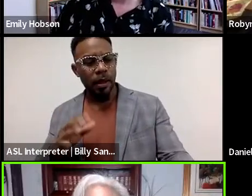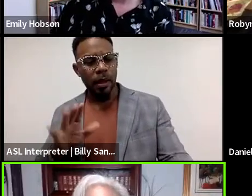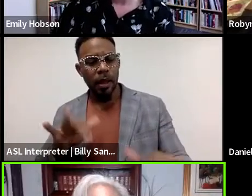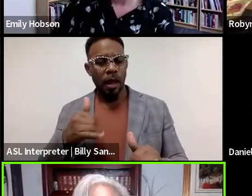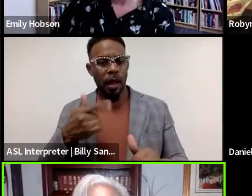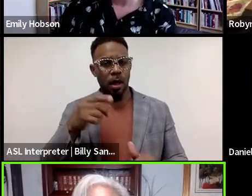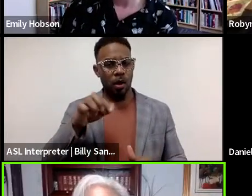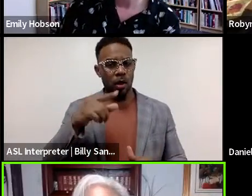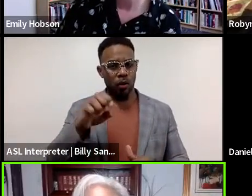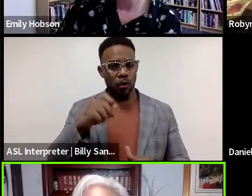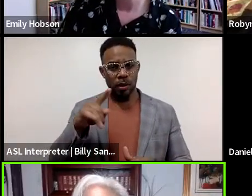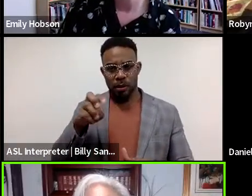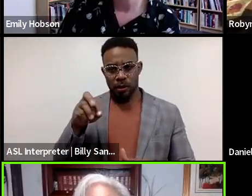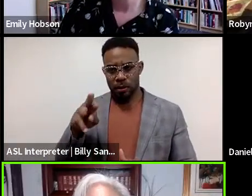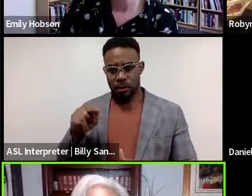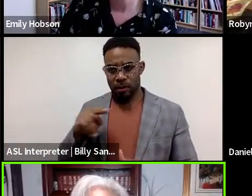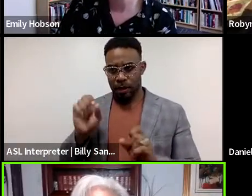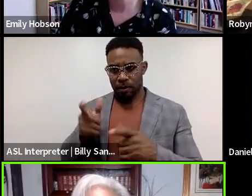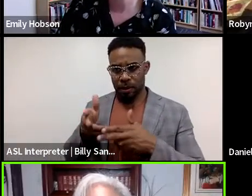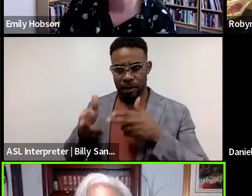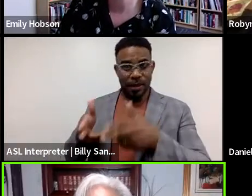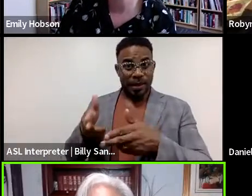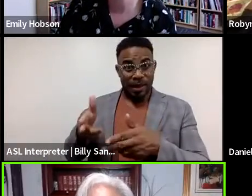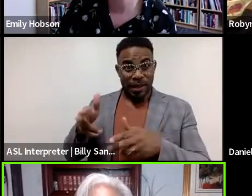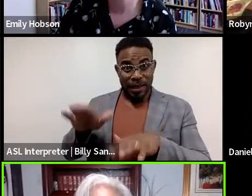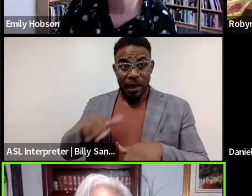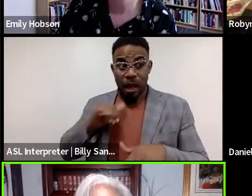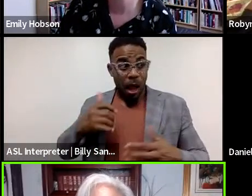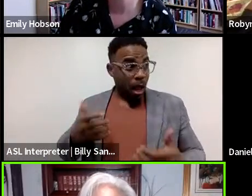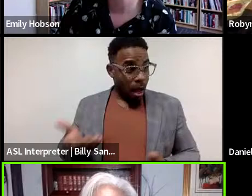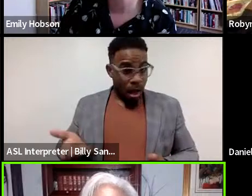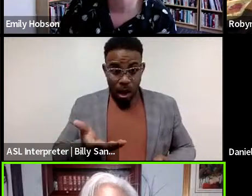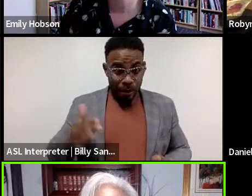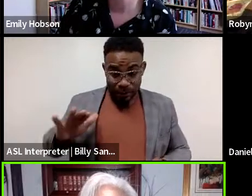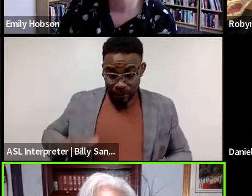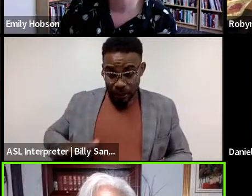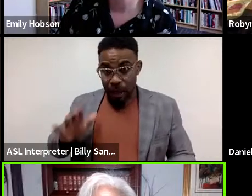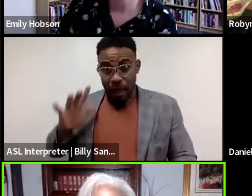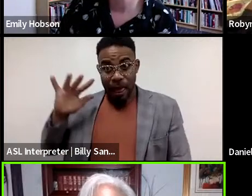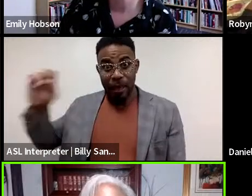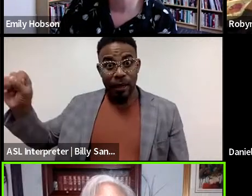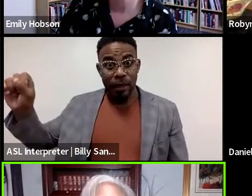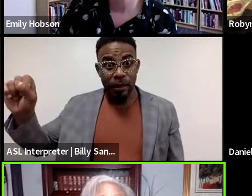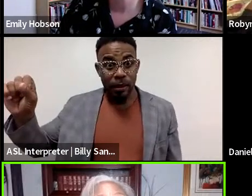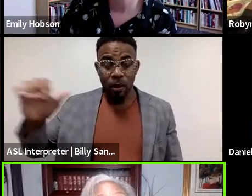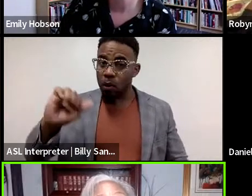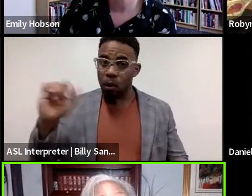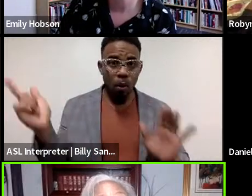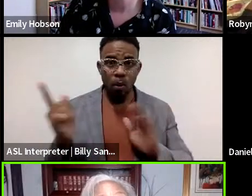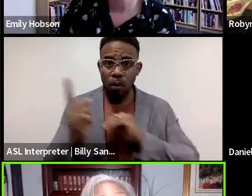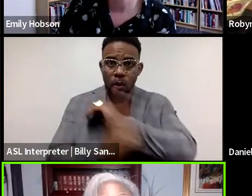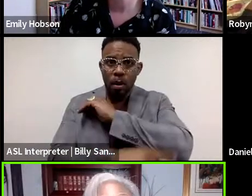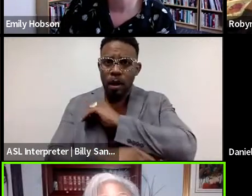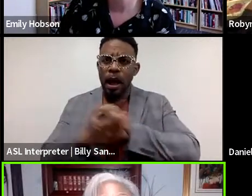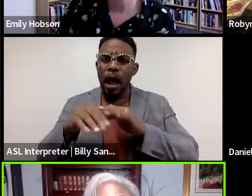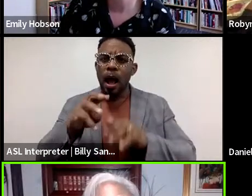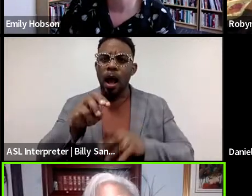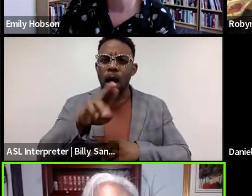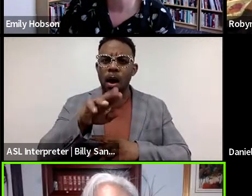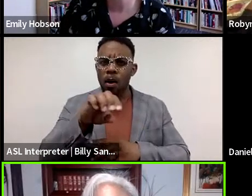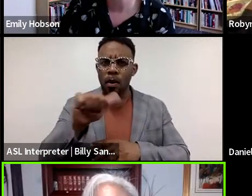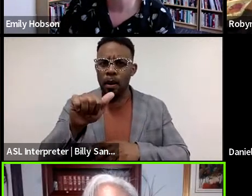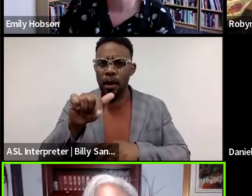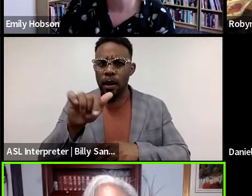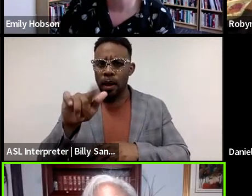George Zimmerman is able to gun down a child, an unarmed child, and walk. How Marissa